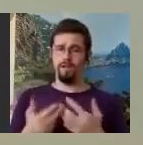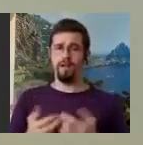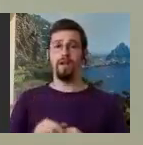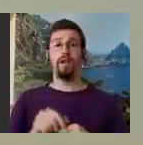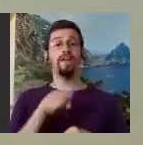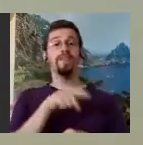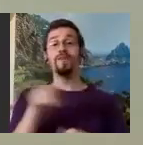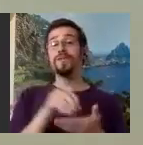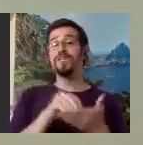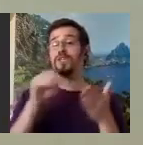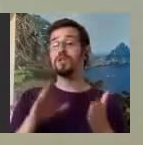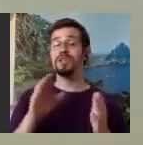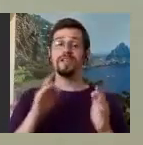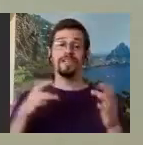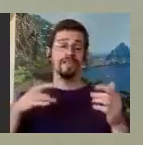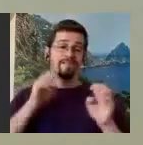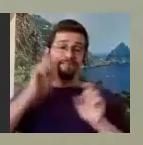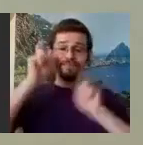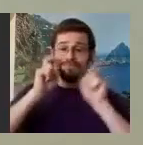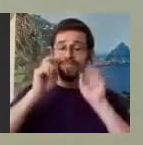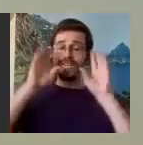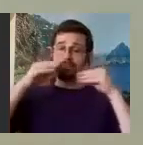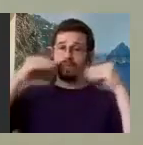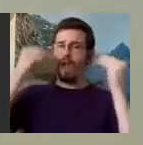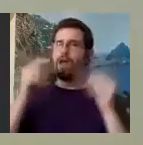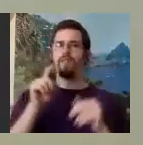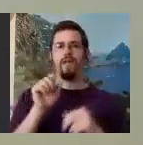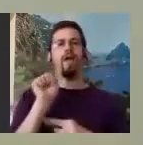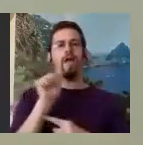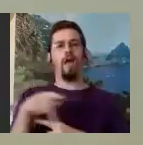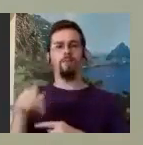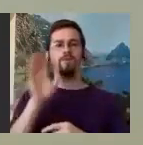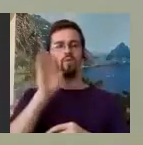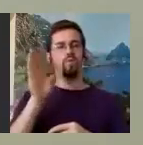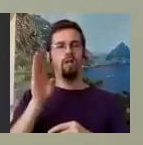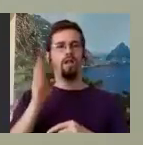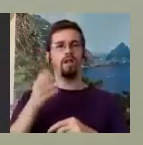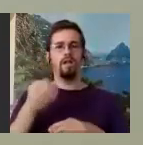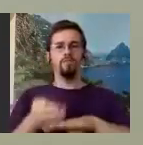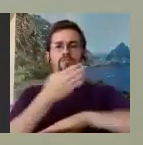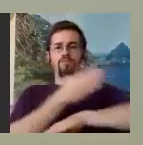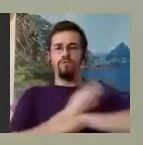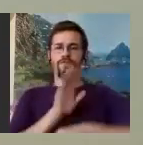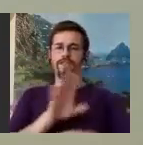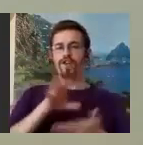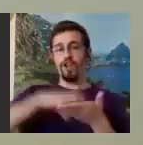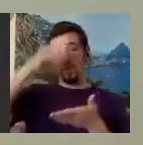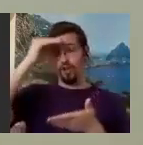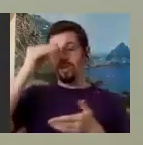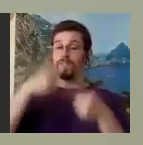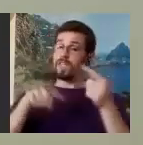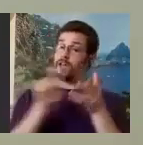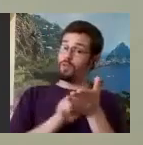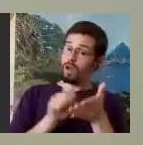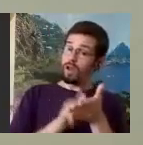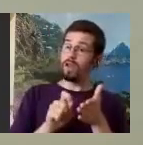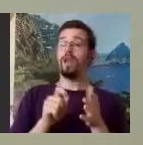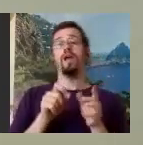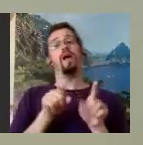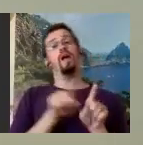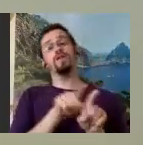these children's lives for one day and help them learn about this new SignWriting app as a small challenge to overcome and learn from